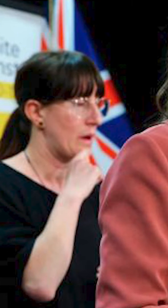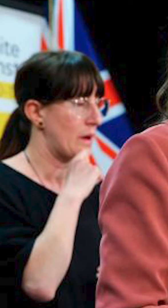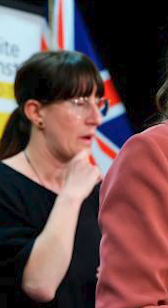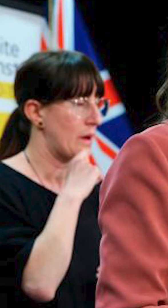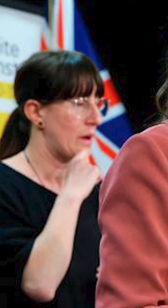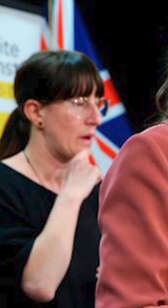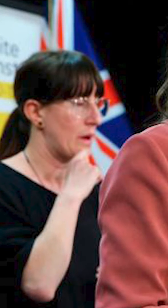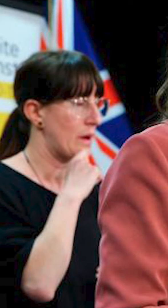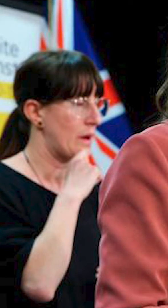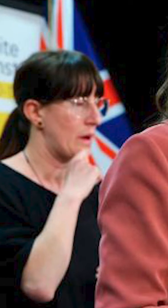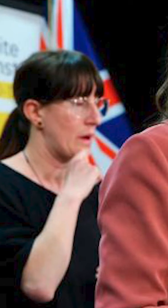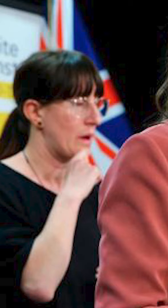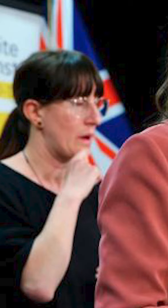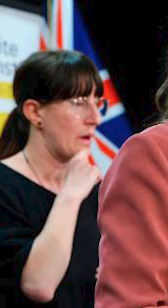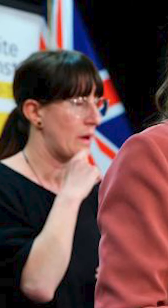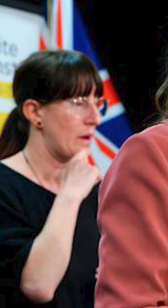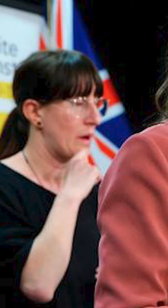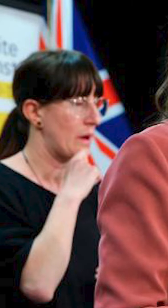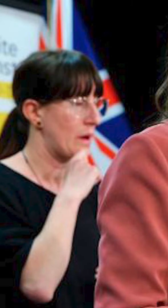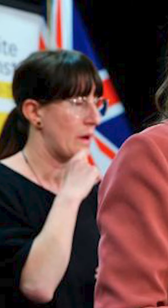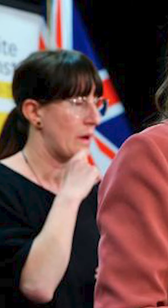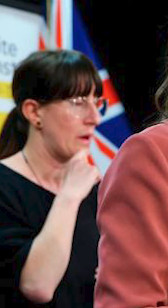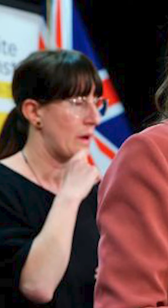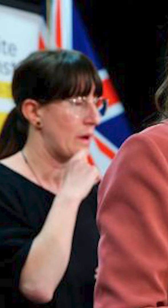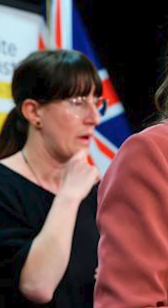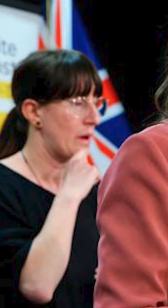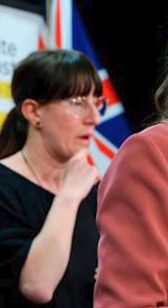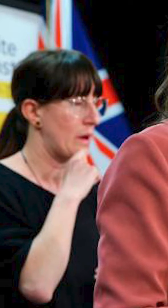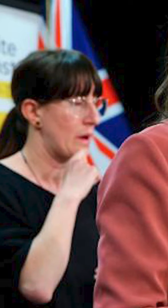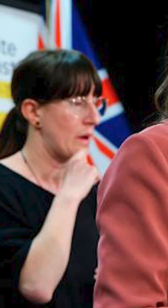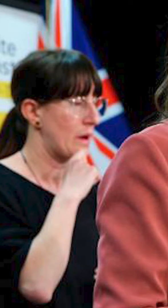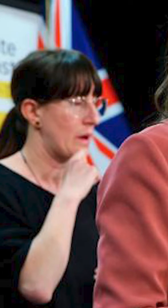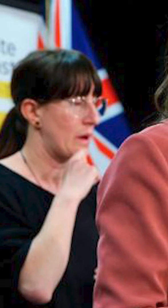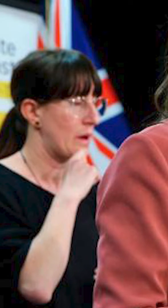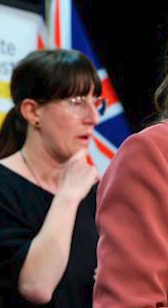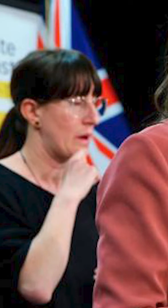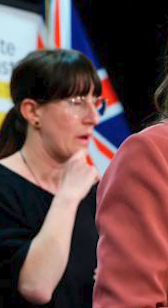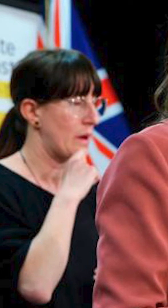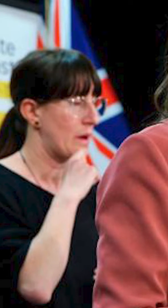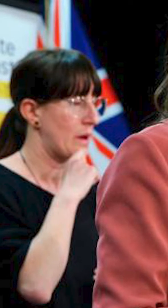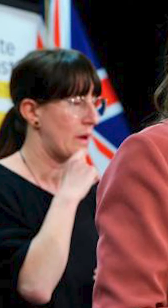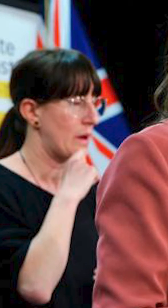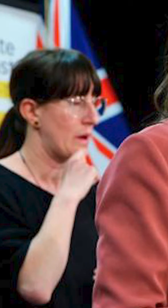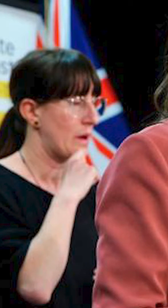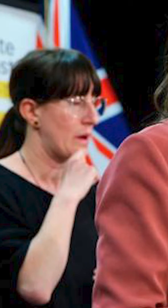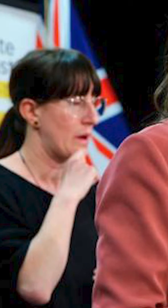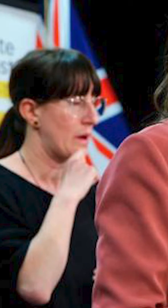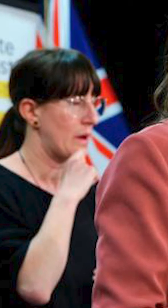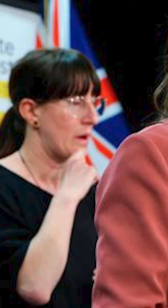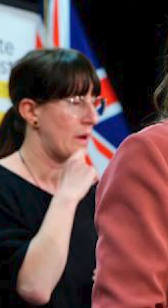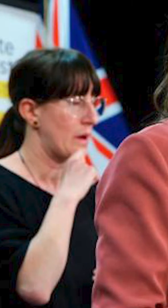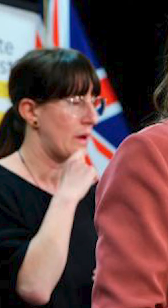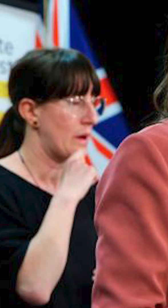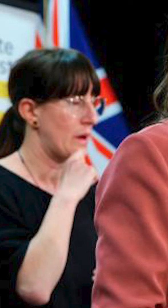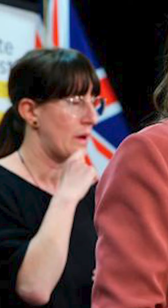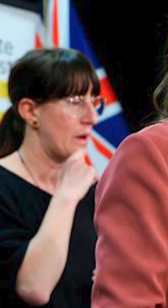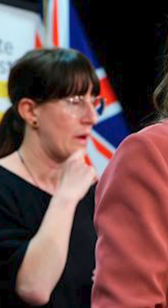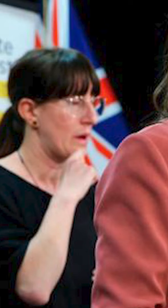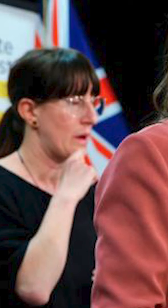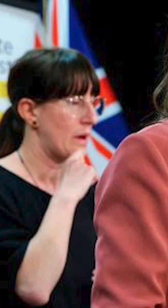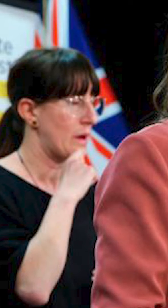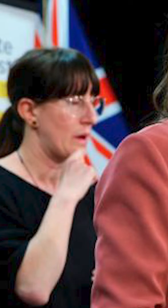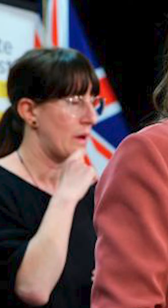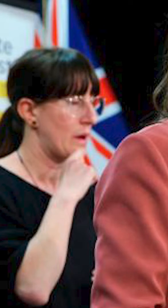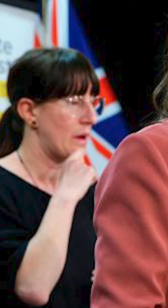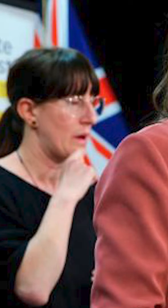said, Auckland and the Coromandel Peninsula, an area of the country's North Island where the patient traveled, are likely